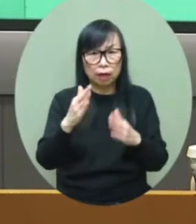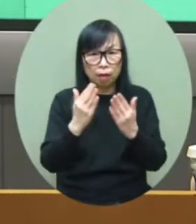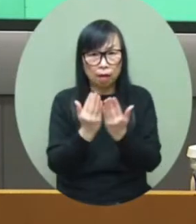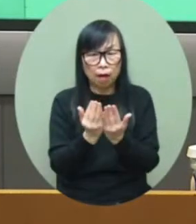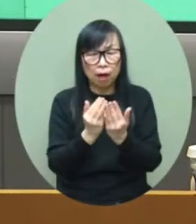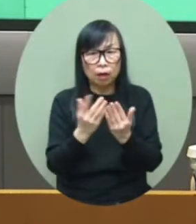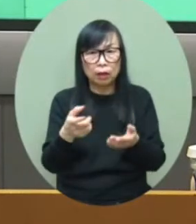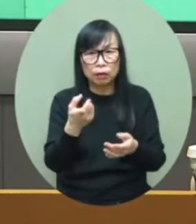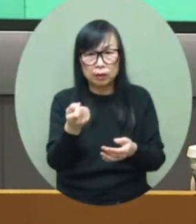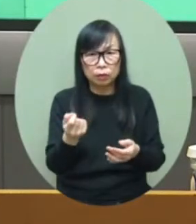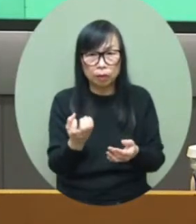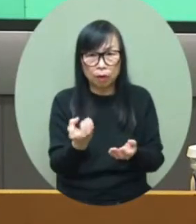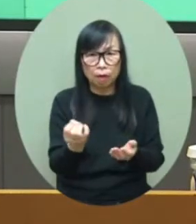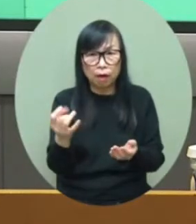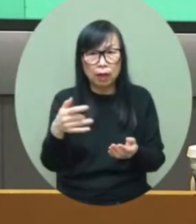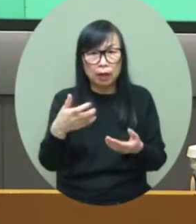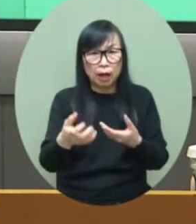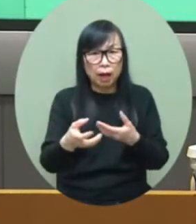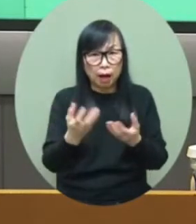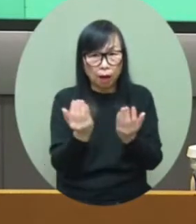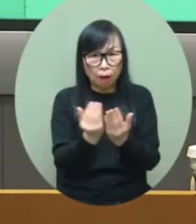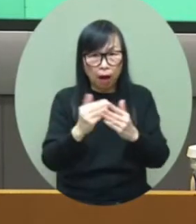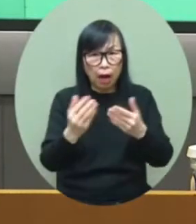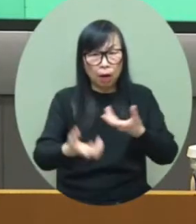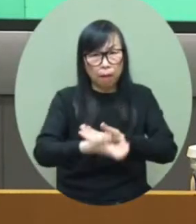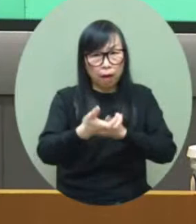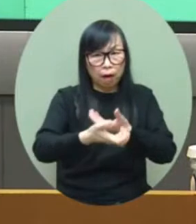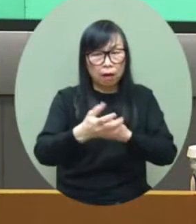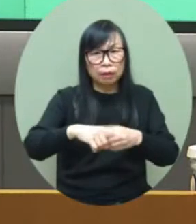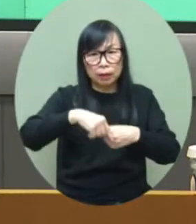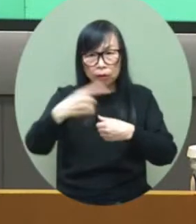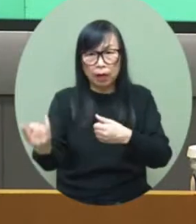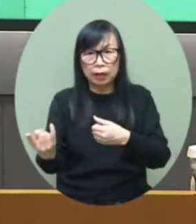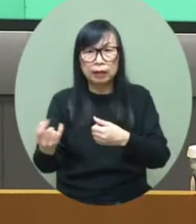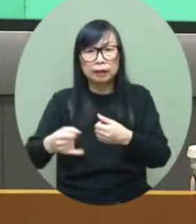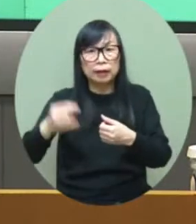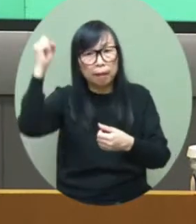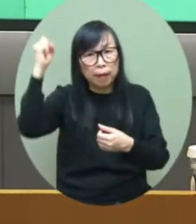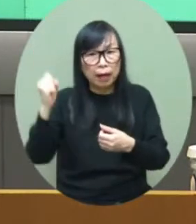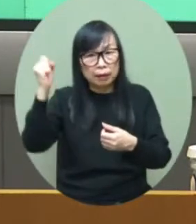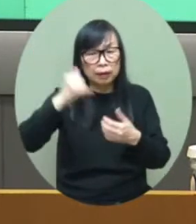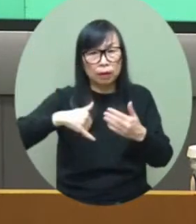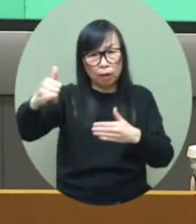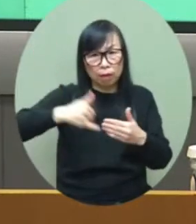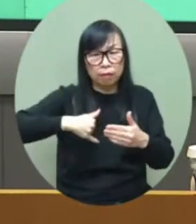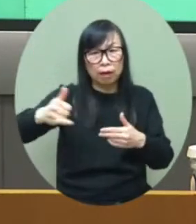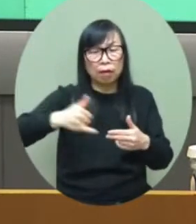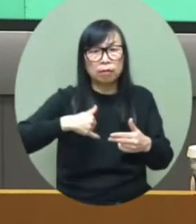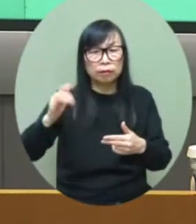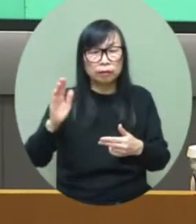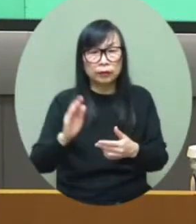expedited handling for these applications. For cross-boundary students,